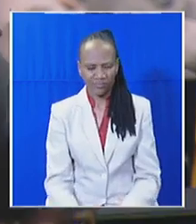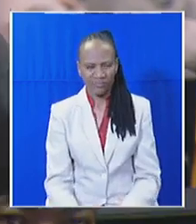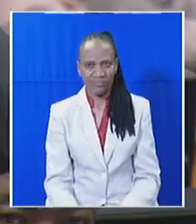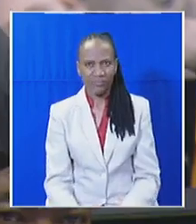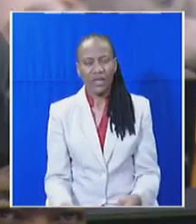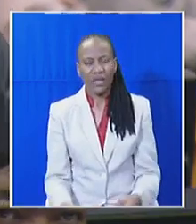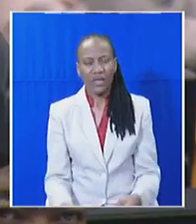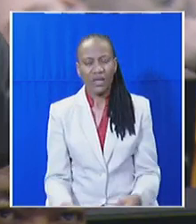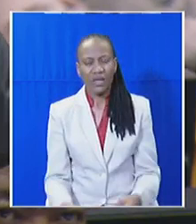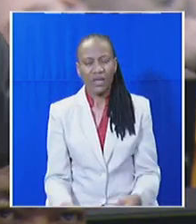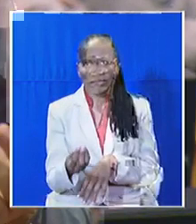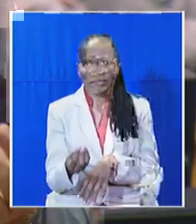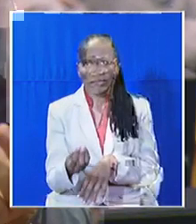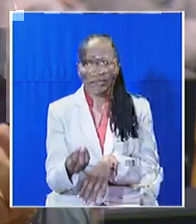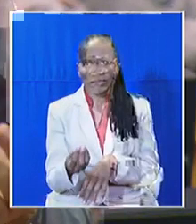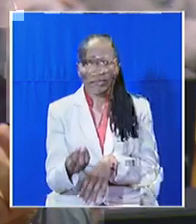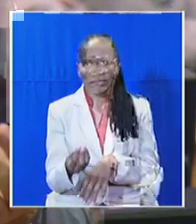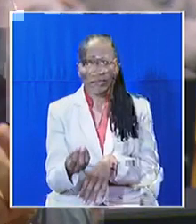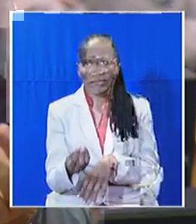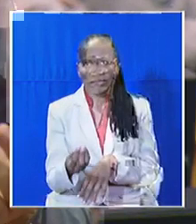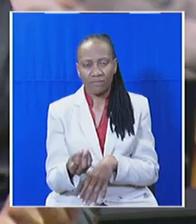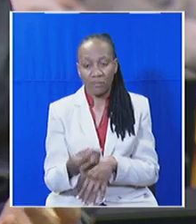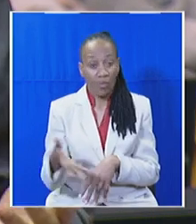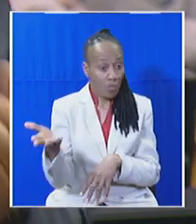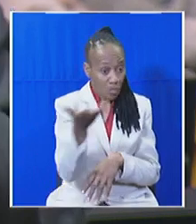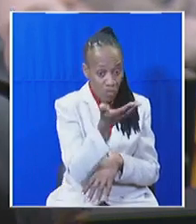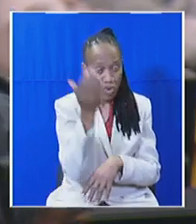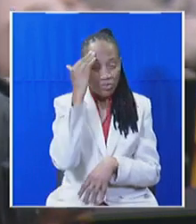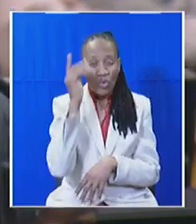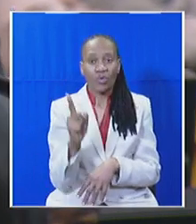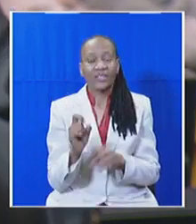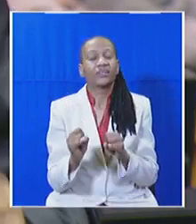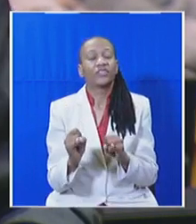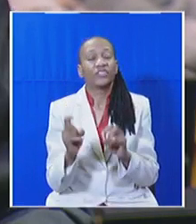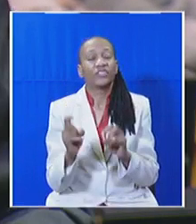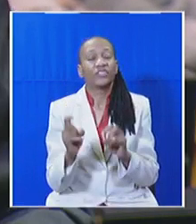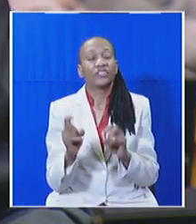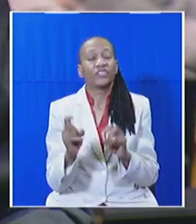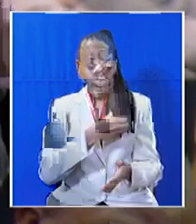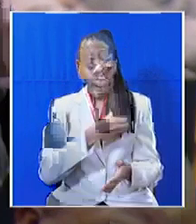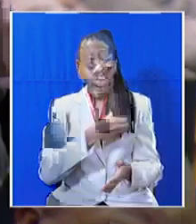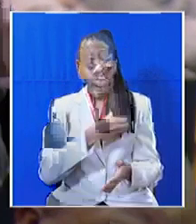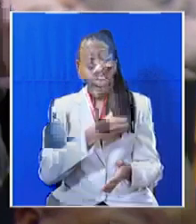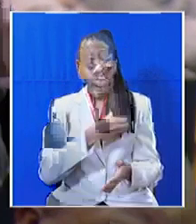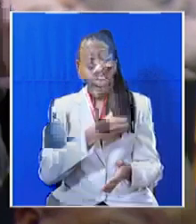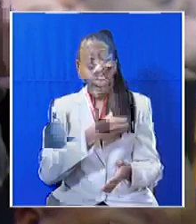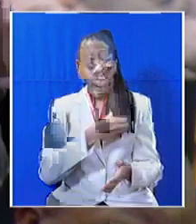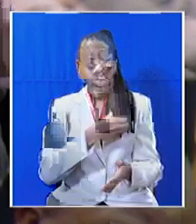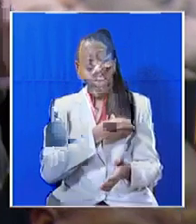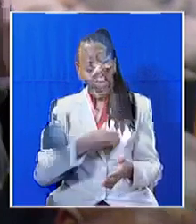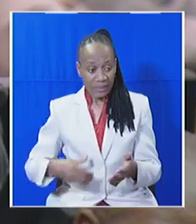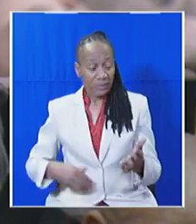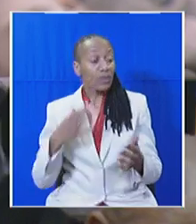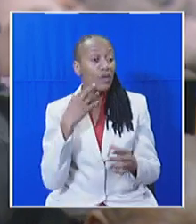Honourable Speaker, and that this is a rather serious matter. The problem is this, that in his original reply to